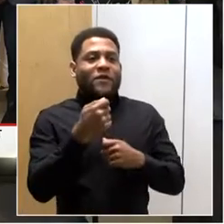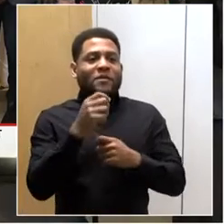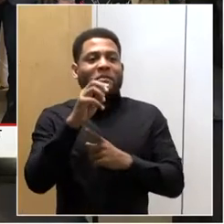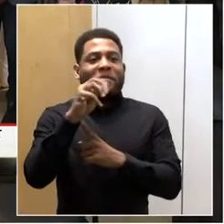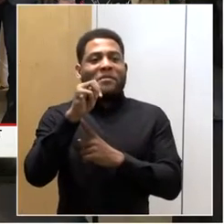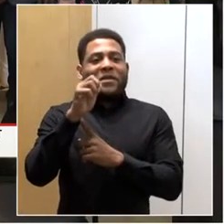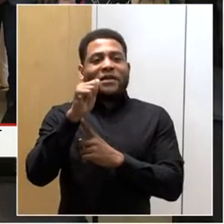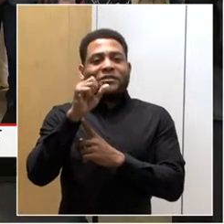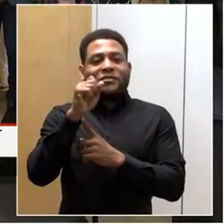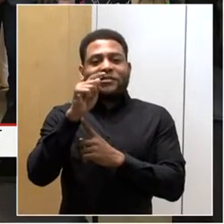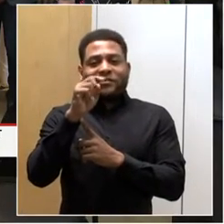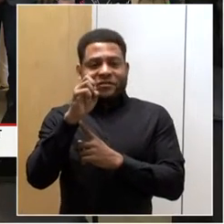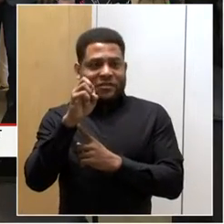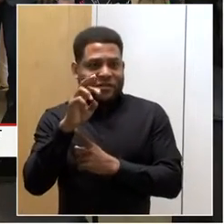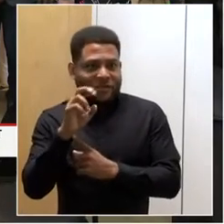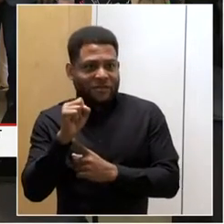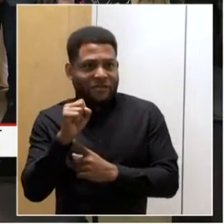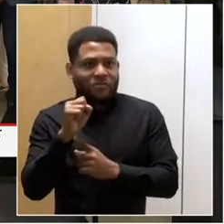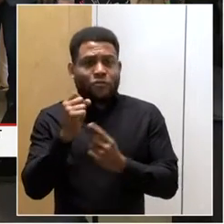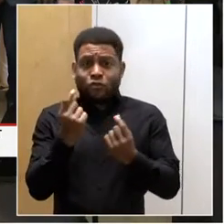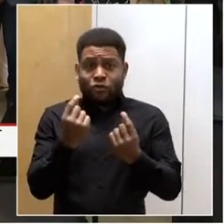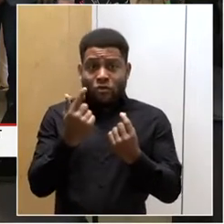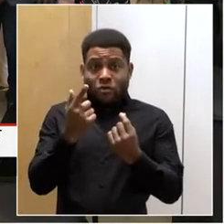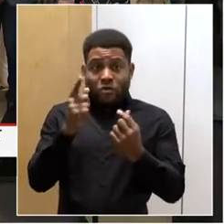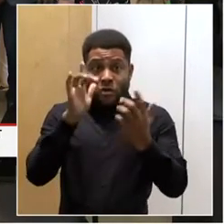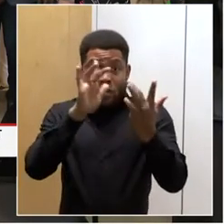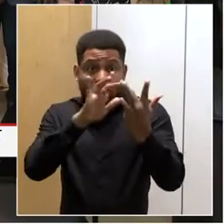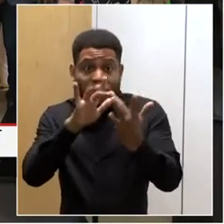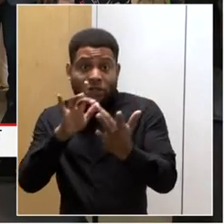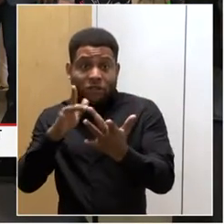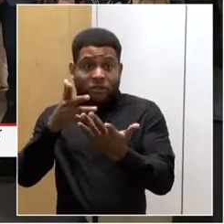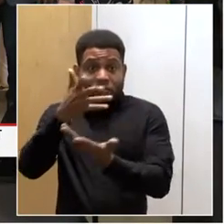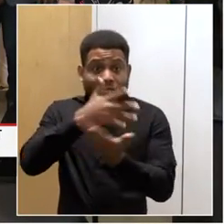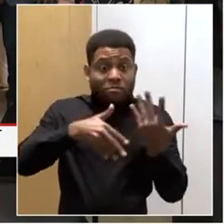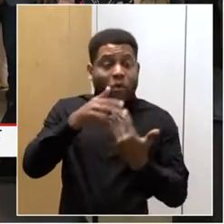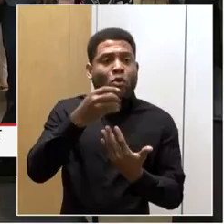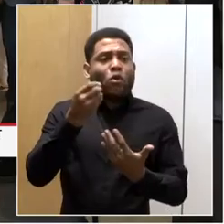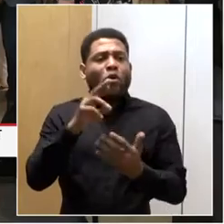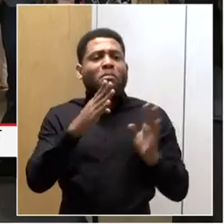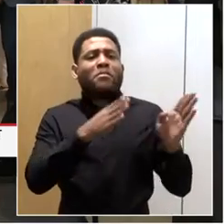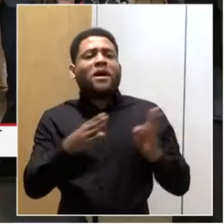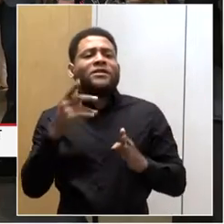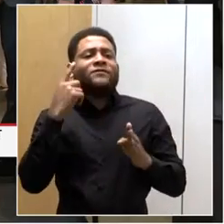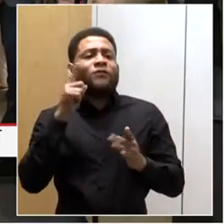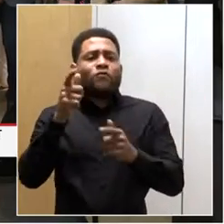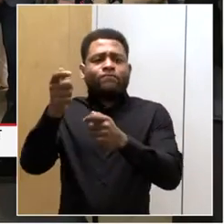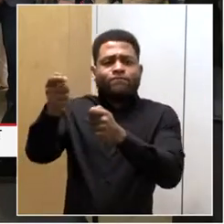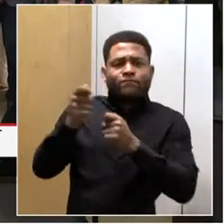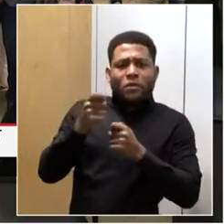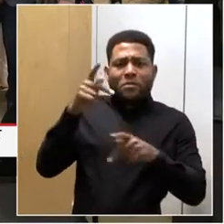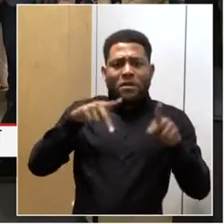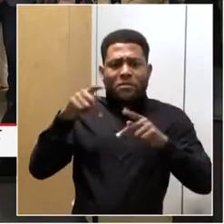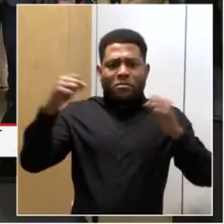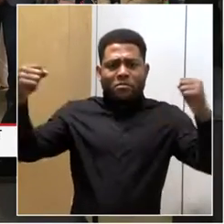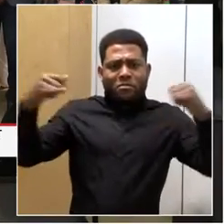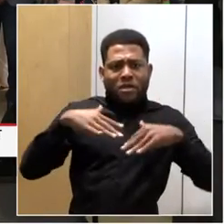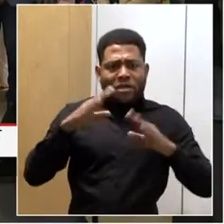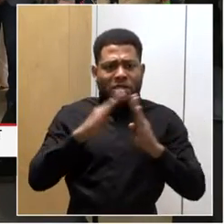there? Were you networking when you got there? Was this part of the plan to get people to come downtown to DC as well?